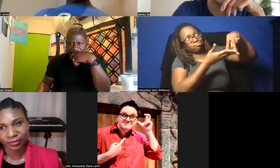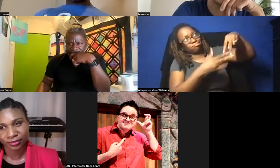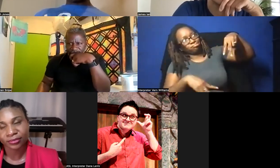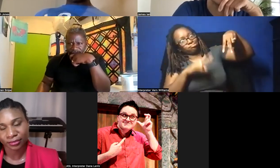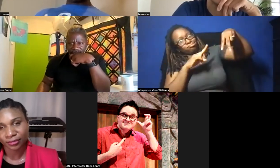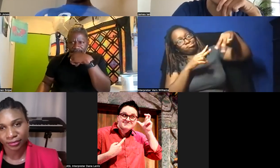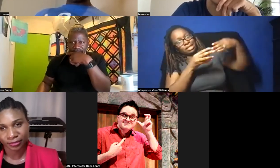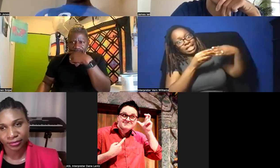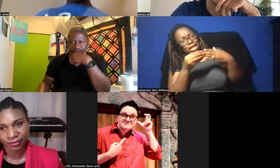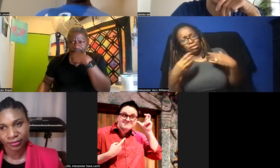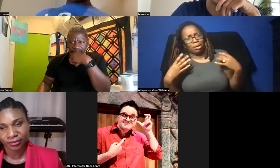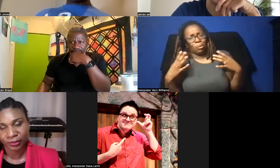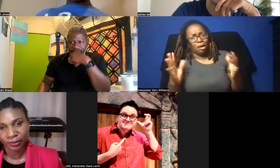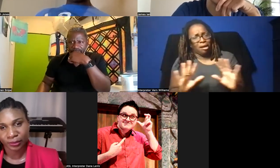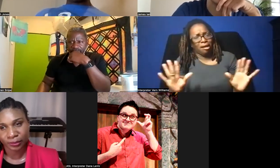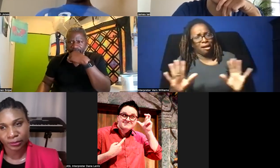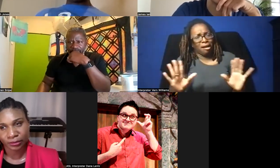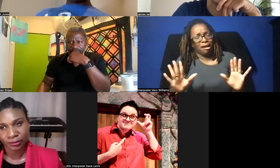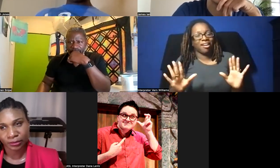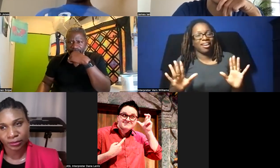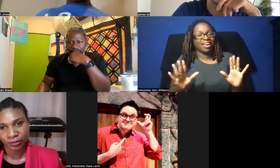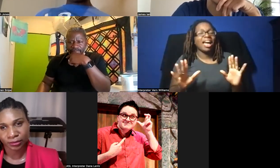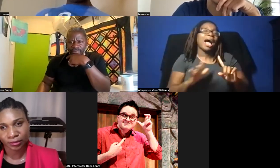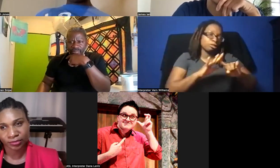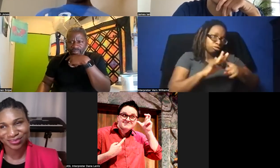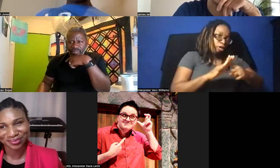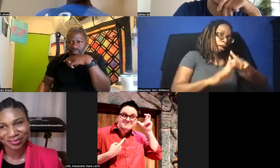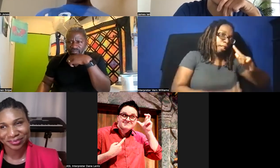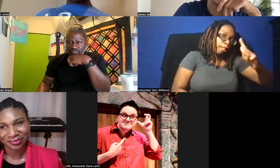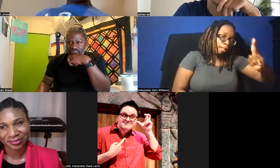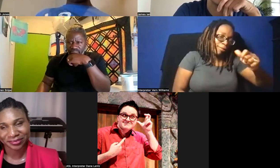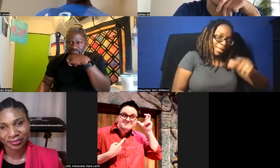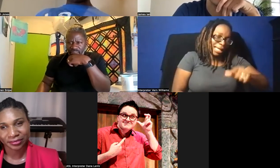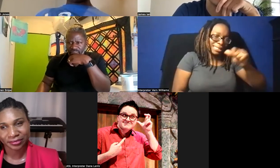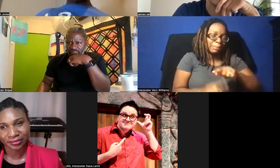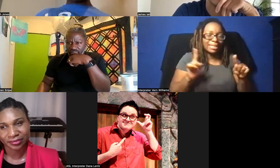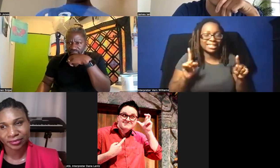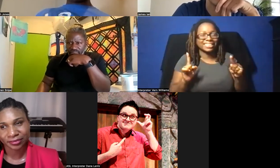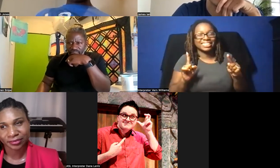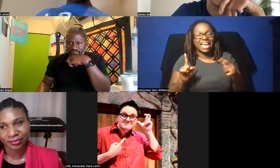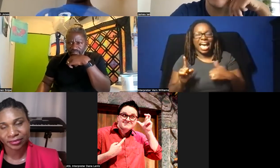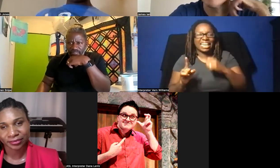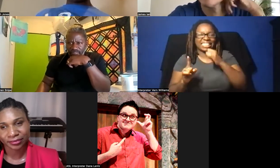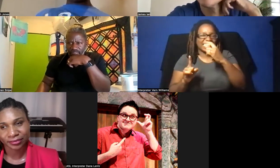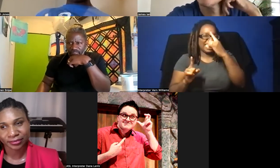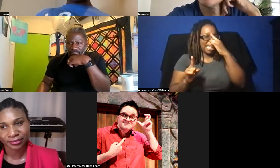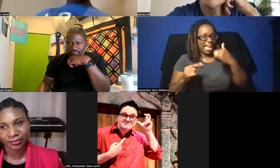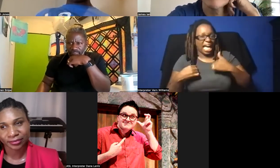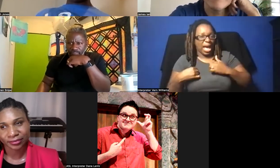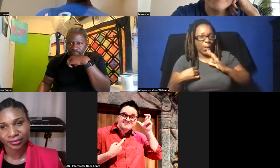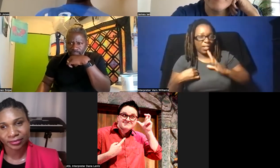leader that, I just ended up becoming. But I didn't see myself as that because I just didn't